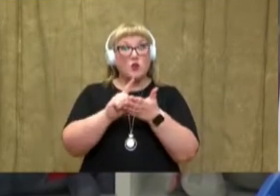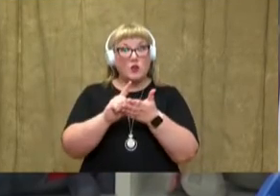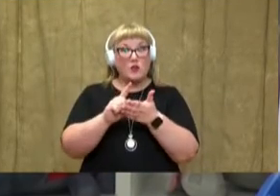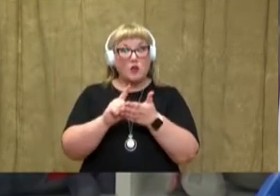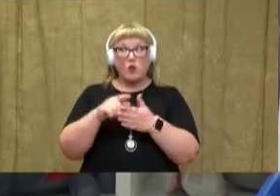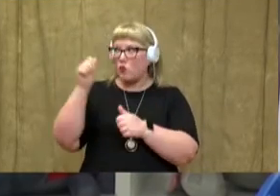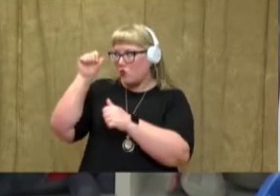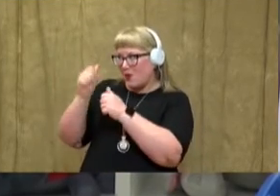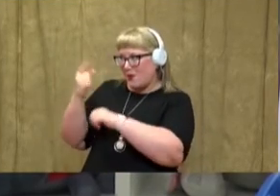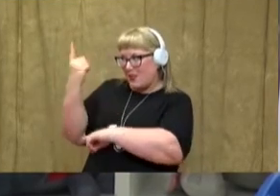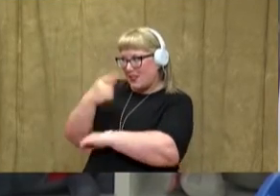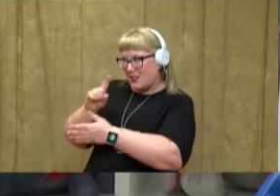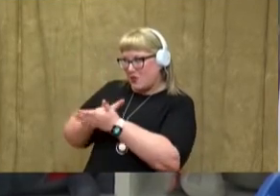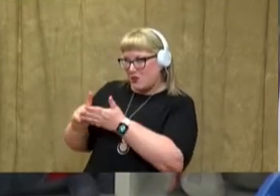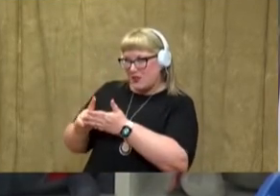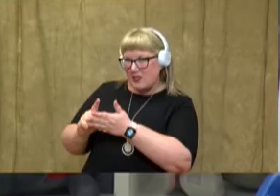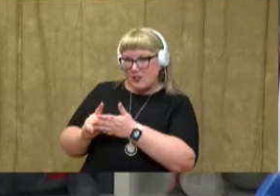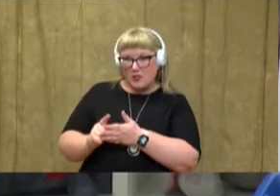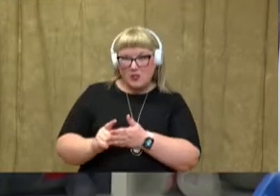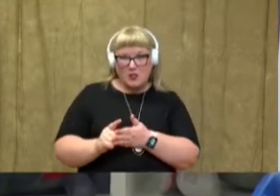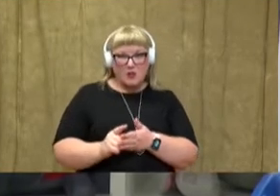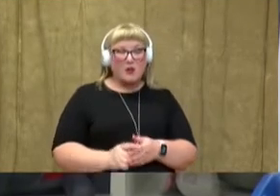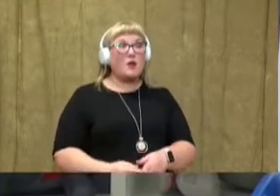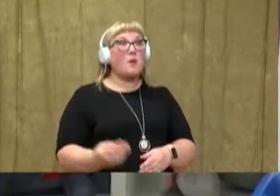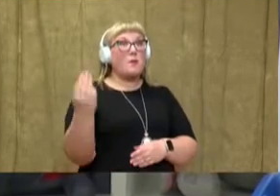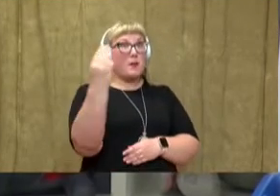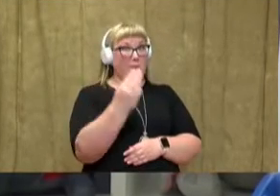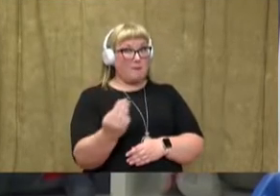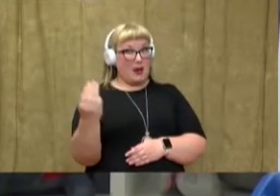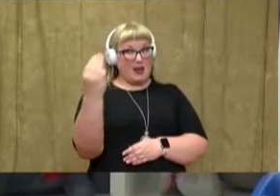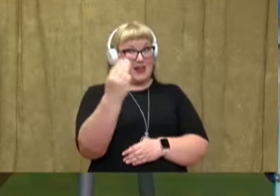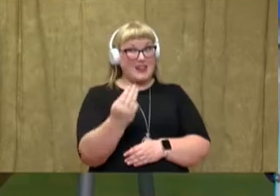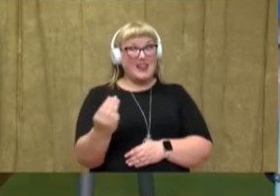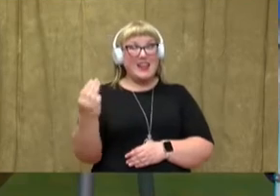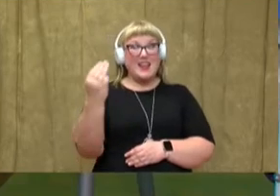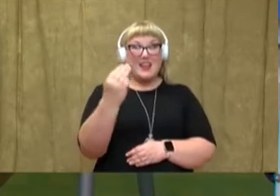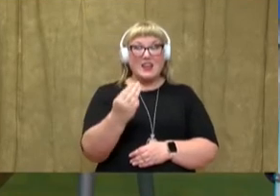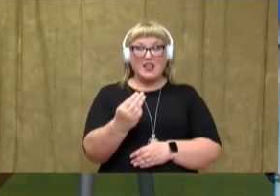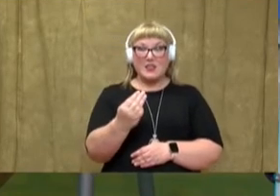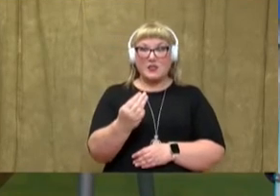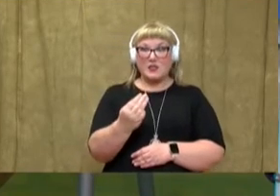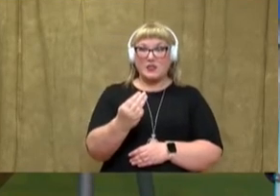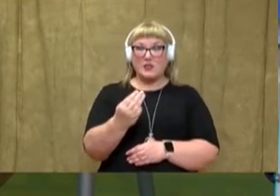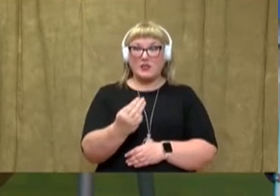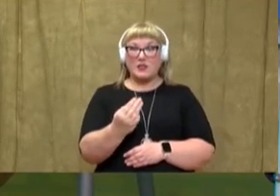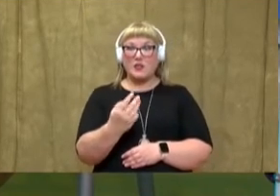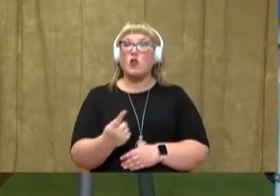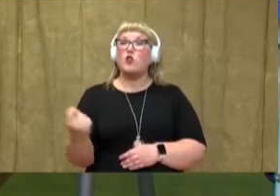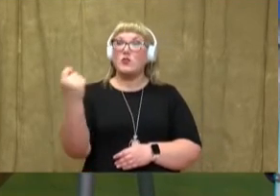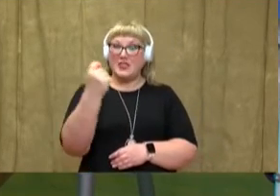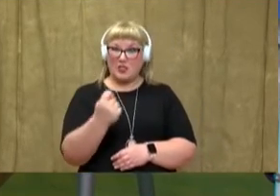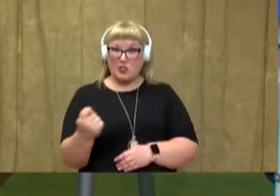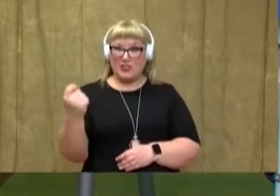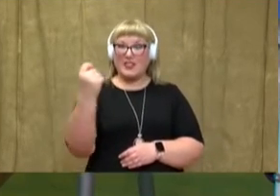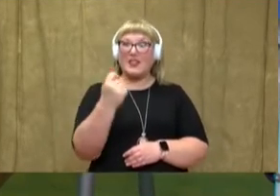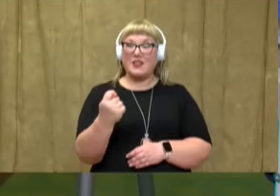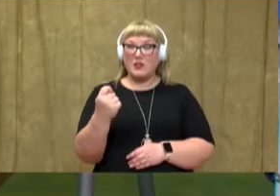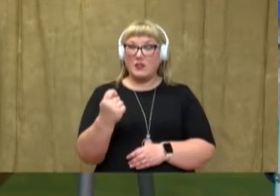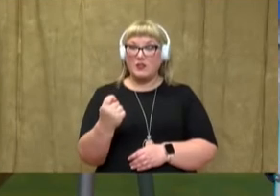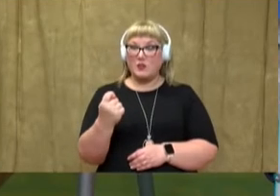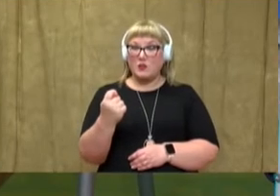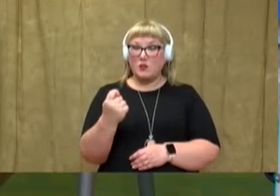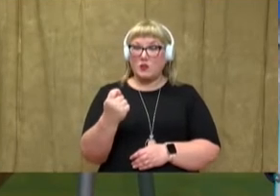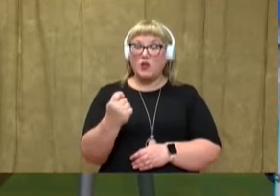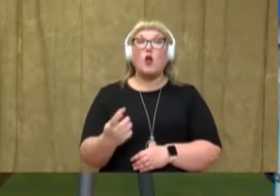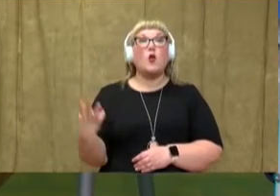Remember the days of the week? Yes. Lunes, L for Monday, for lunes. Mm-hmm. M for martes, Tuesday. Another